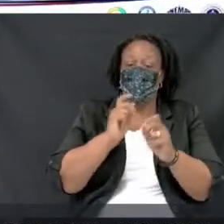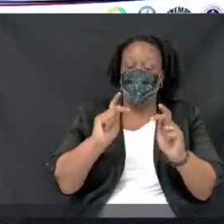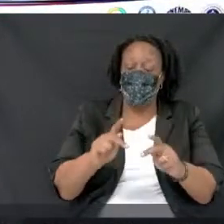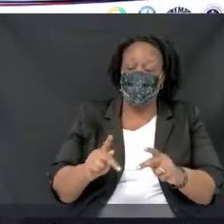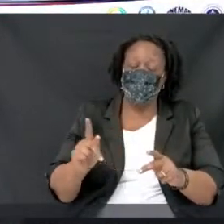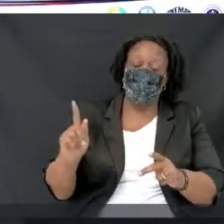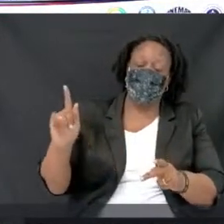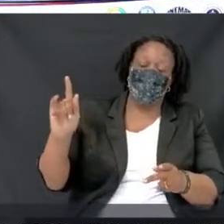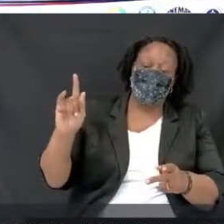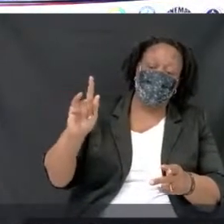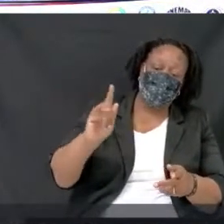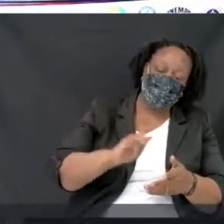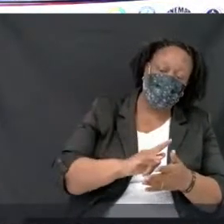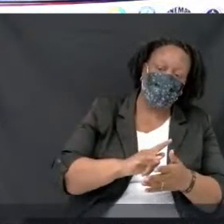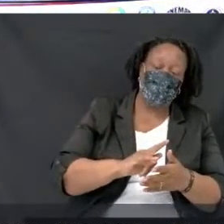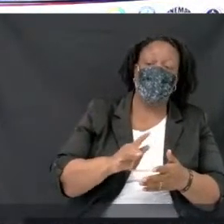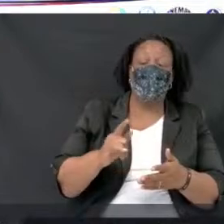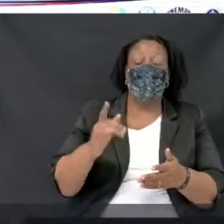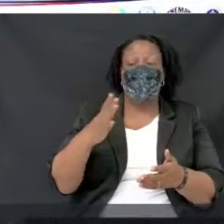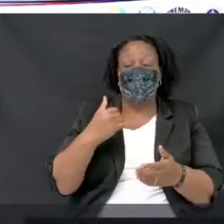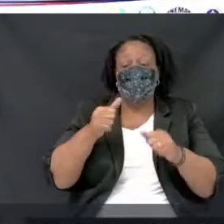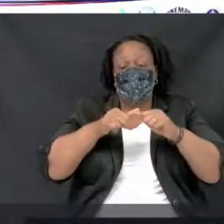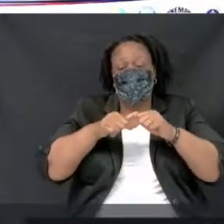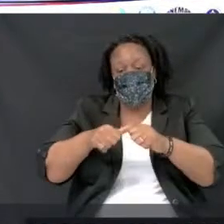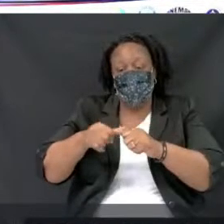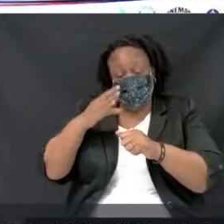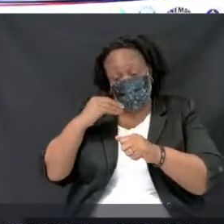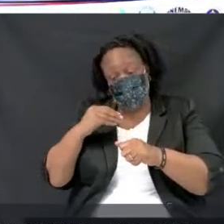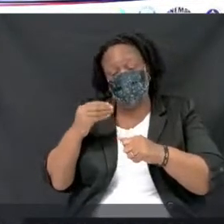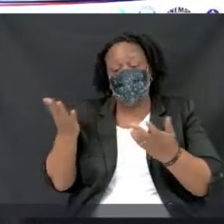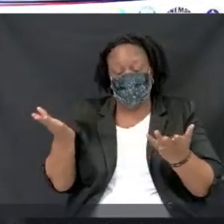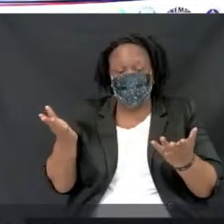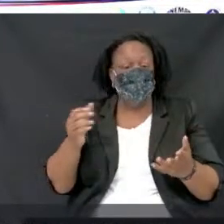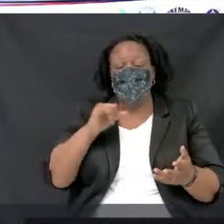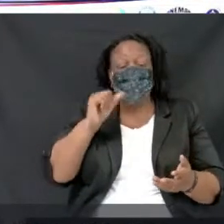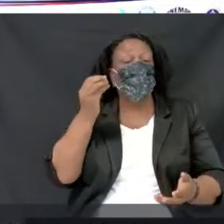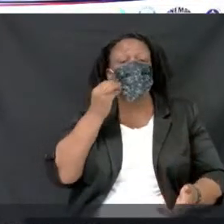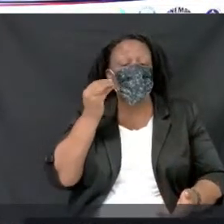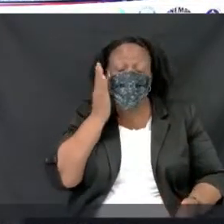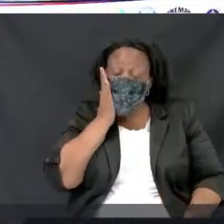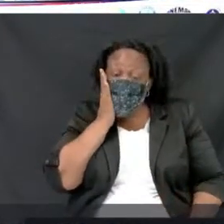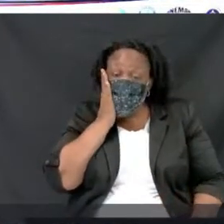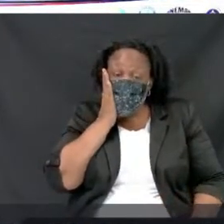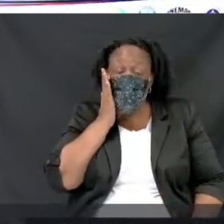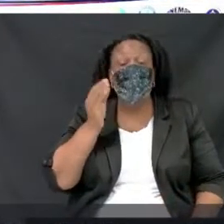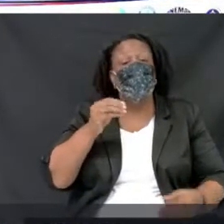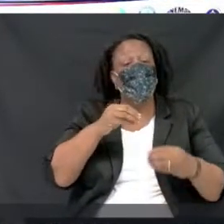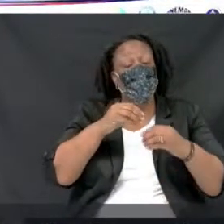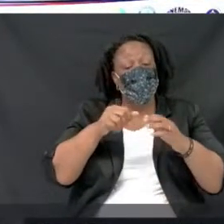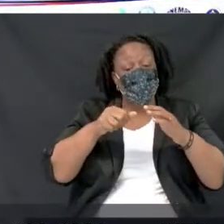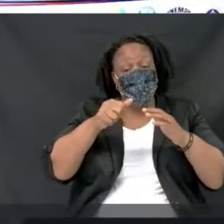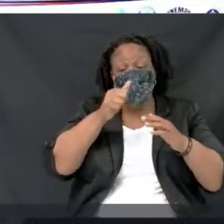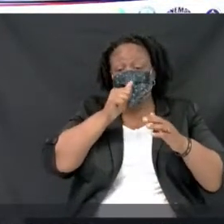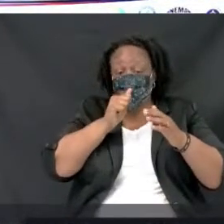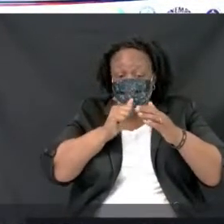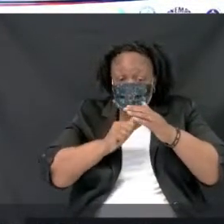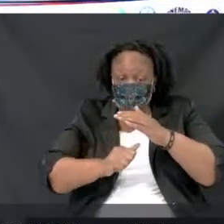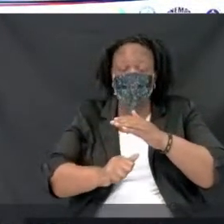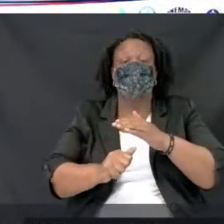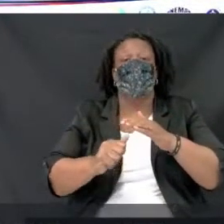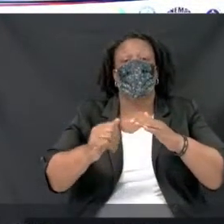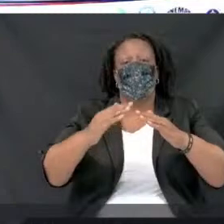provide quarantine services, so to speak, then they will have to apply through the tourism authority for that.